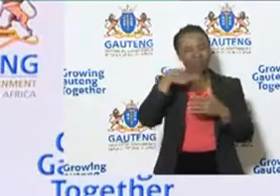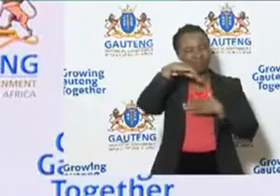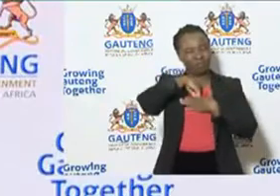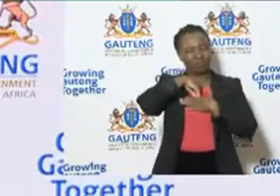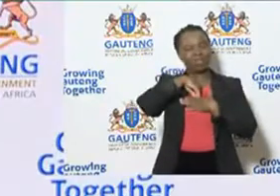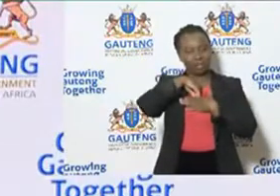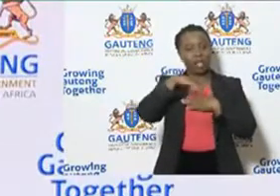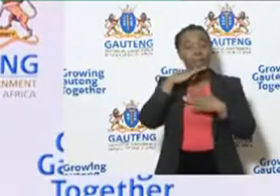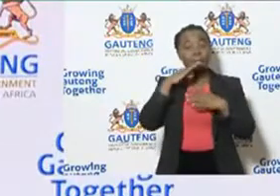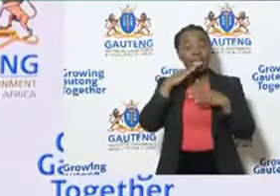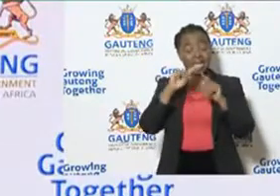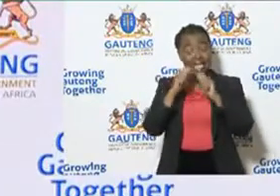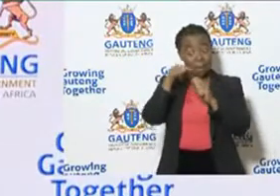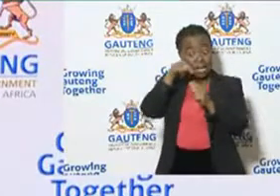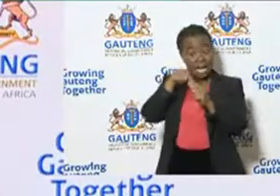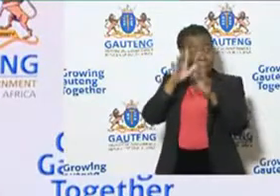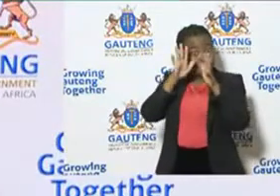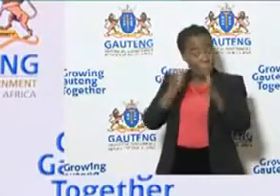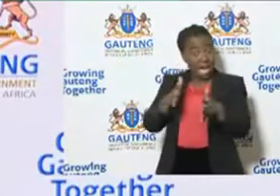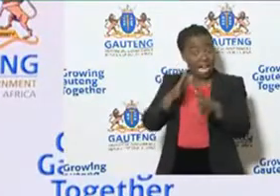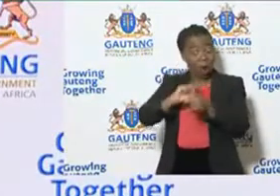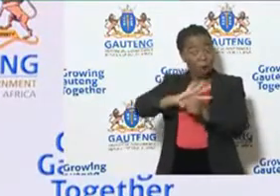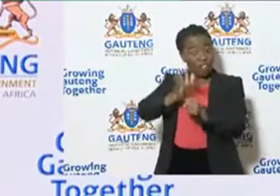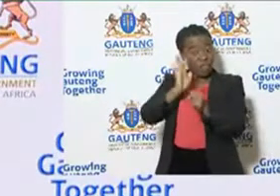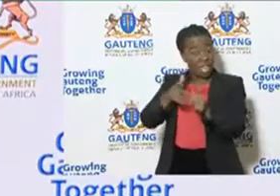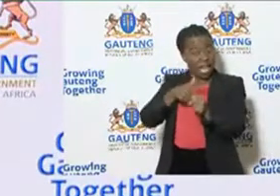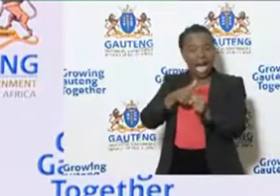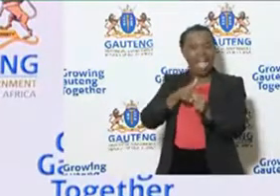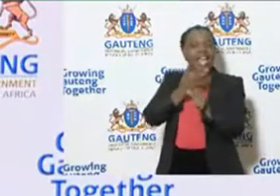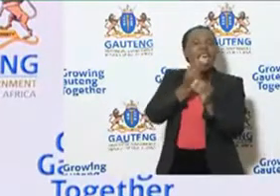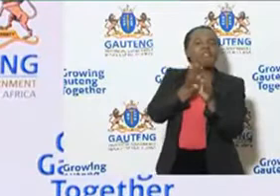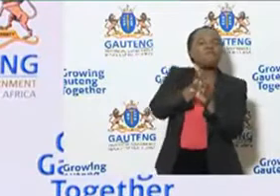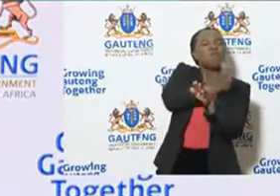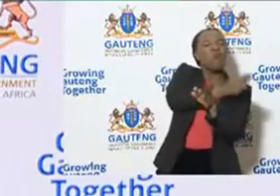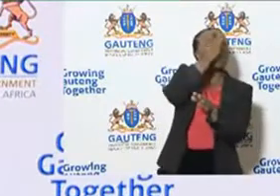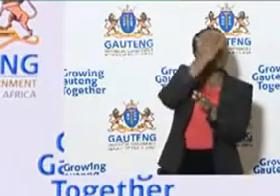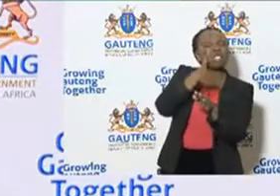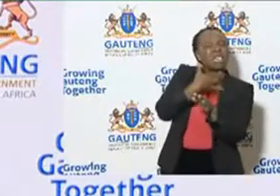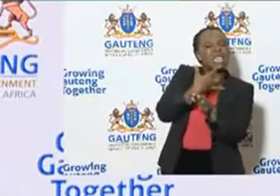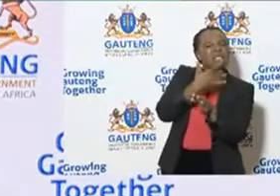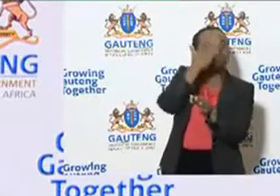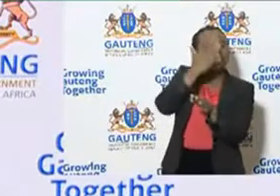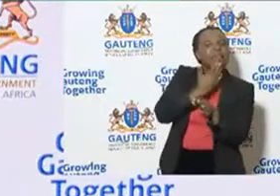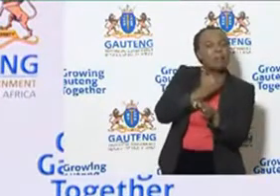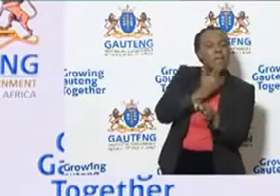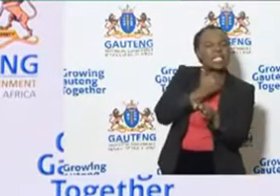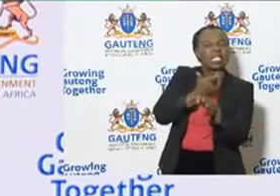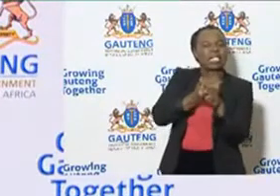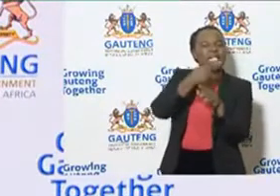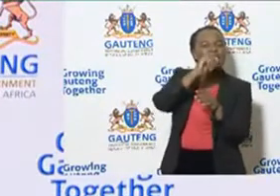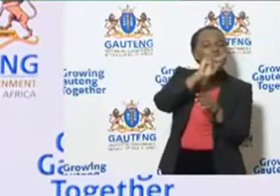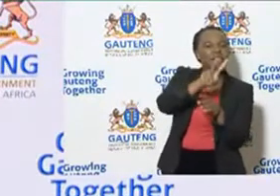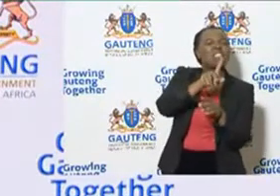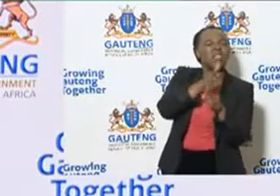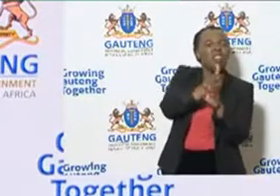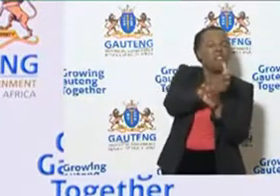dealing with COVID-19, because we know comorbidities are very much responsible for most of the death. So